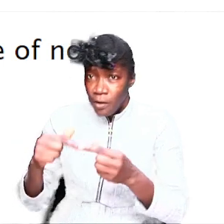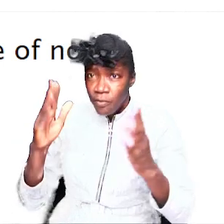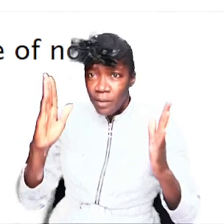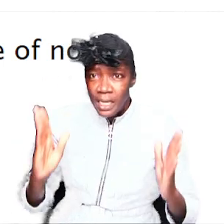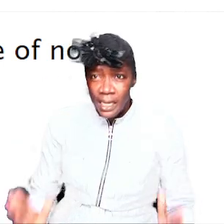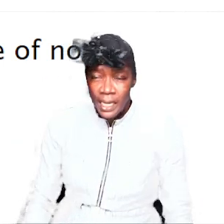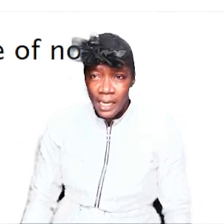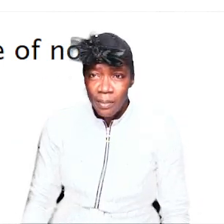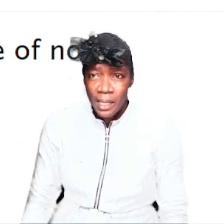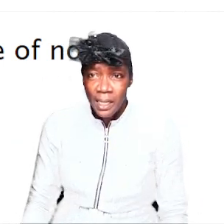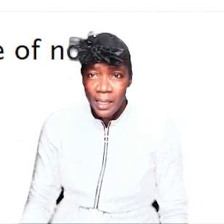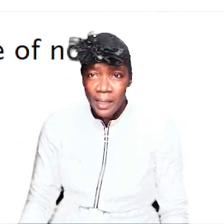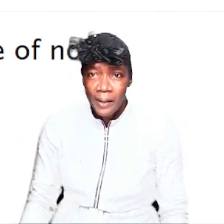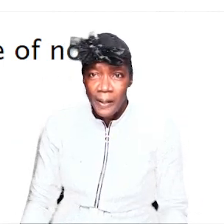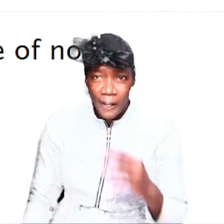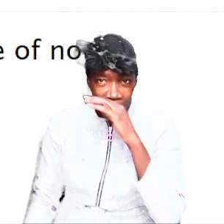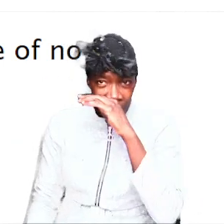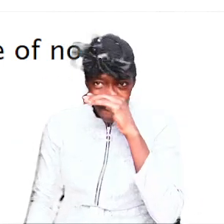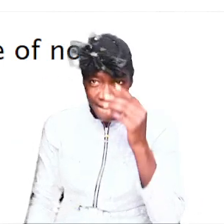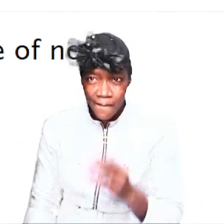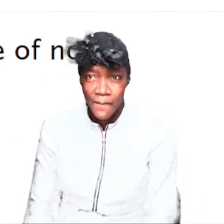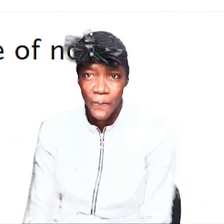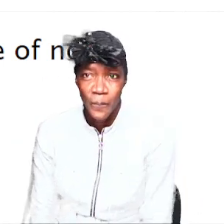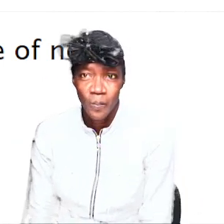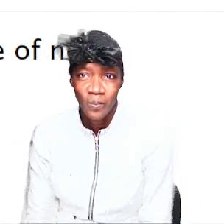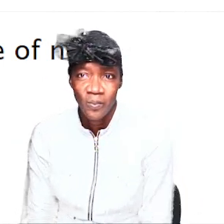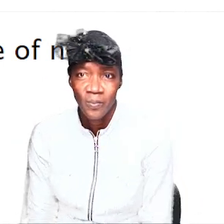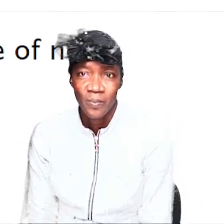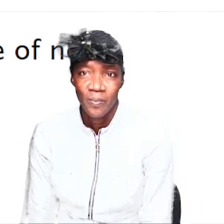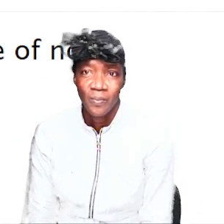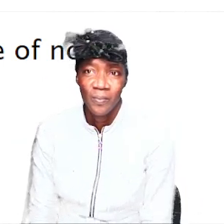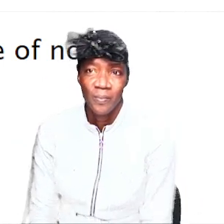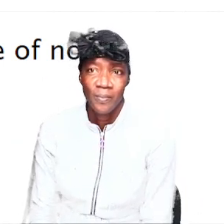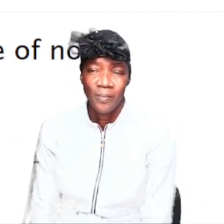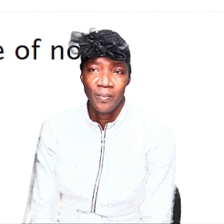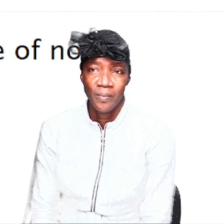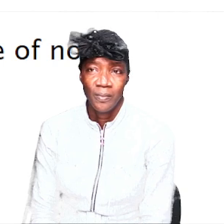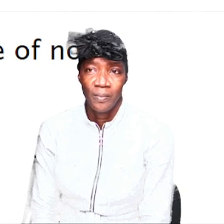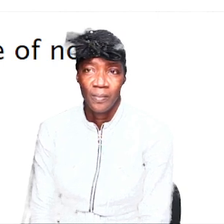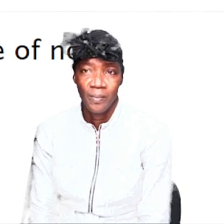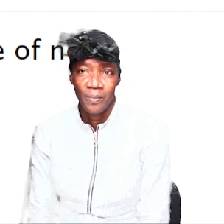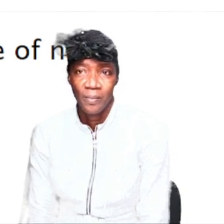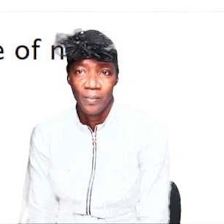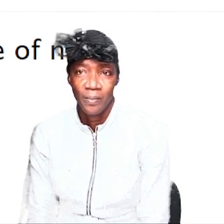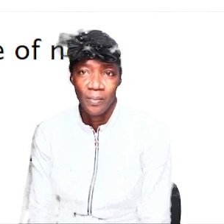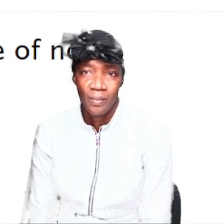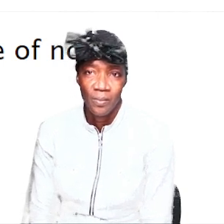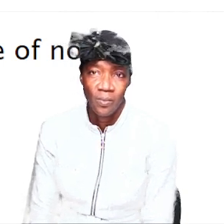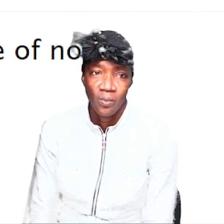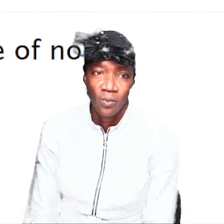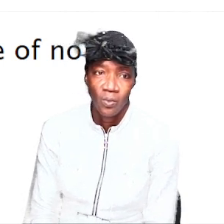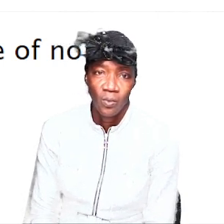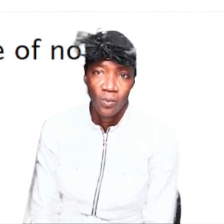Until I am avenged of my enemies.